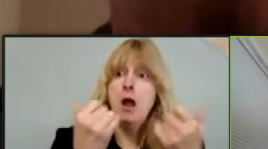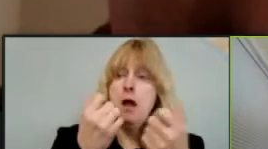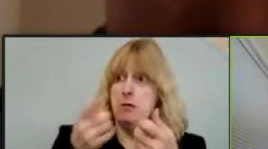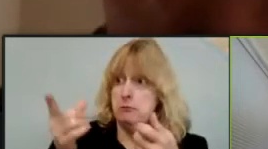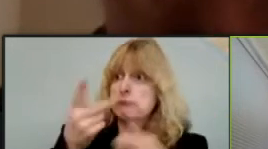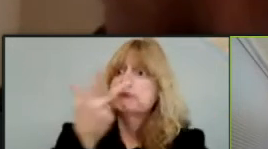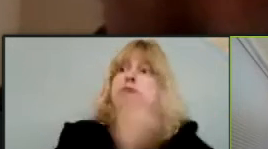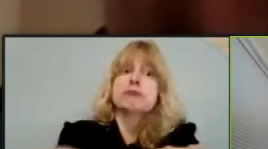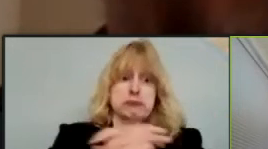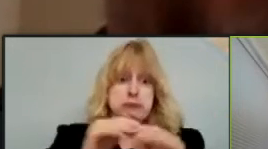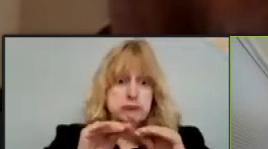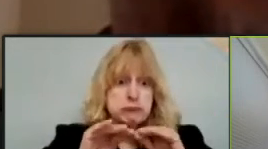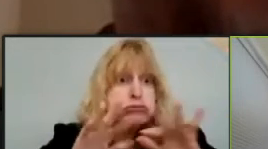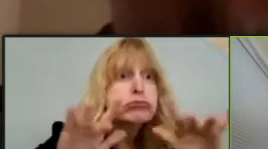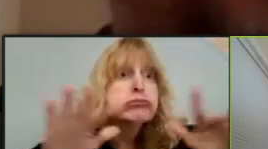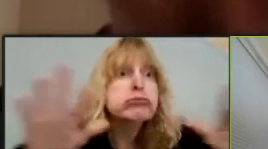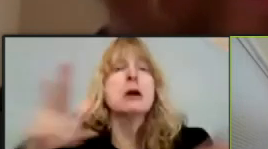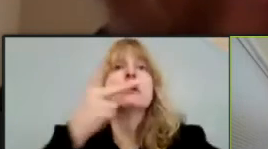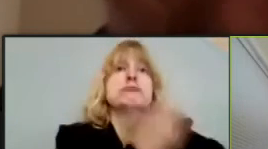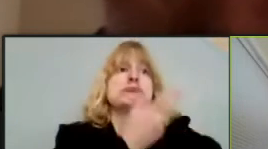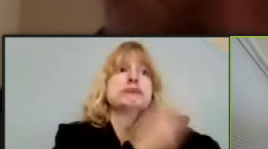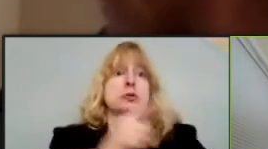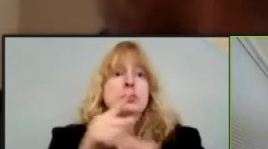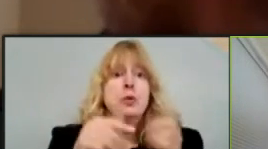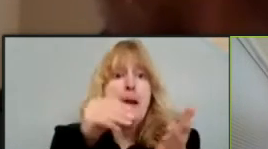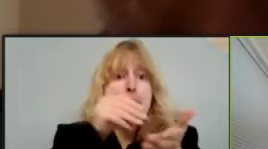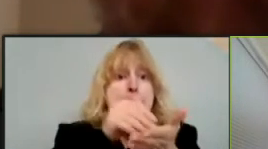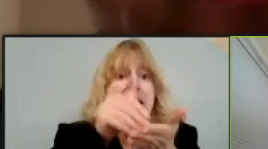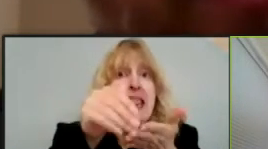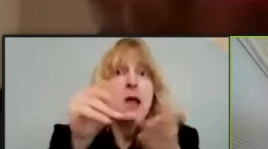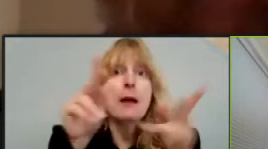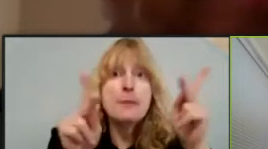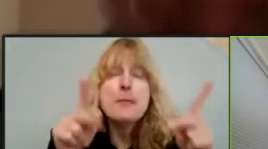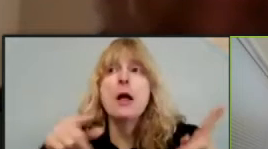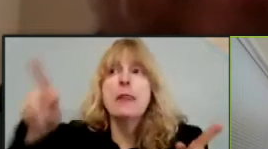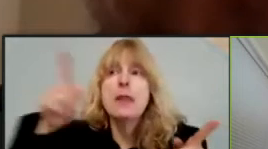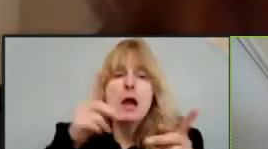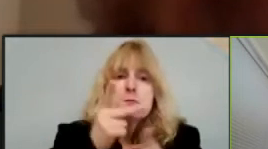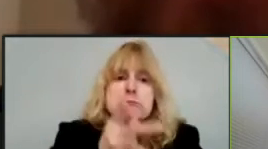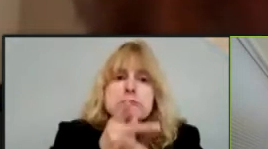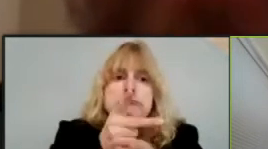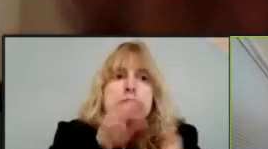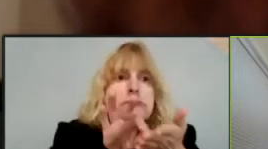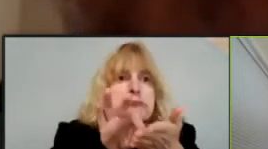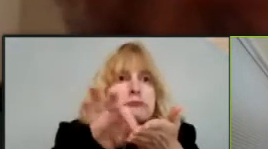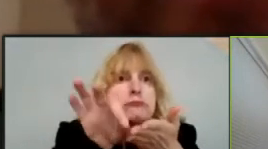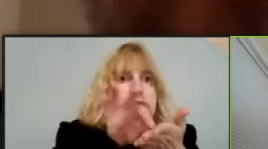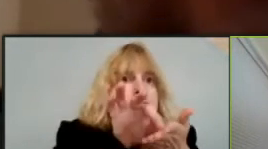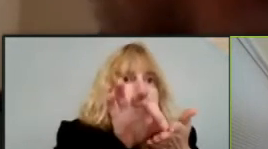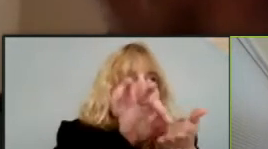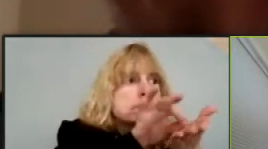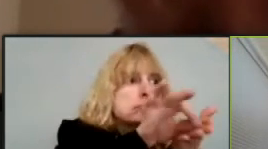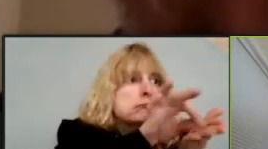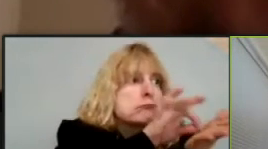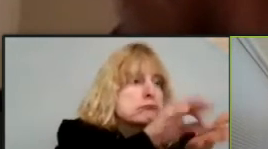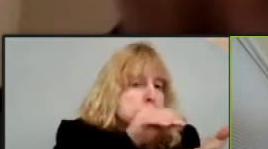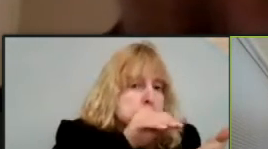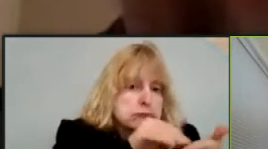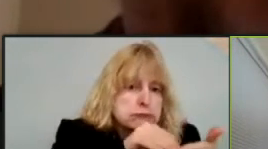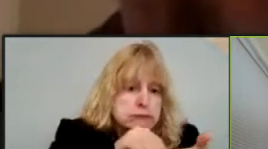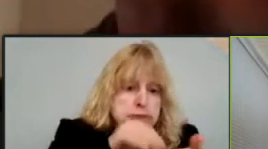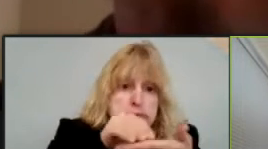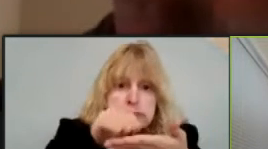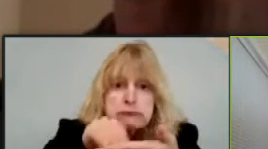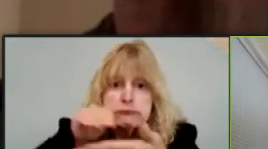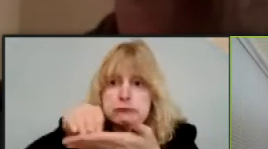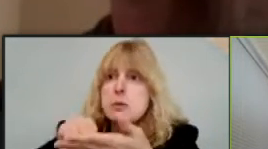and administered to millions of people, that we're tracking it so that we're sure that there are no additional side effects. So one of the things that we're doing